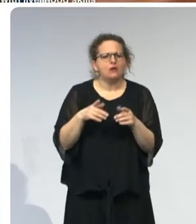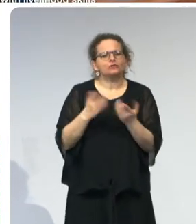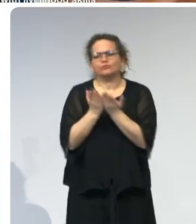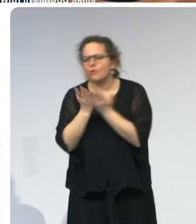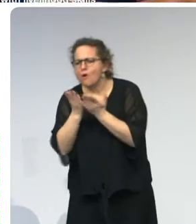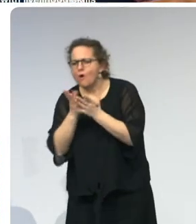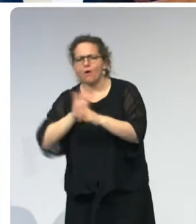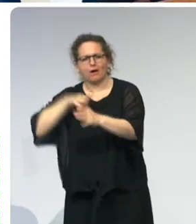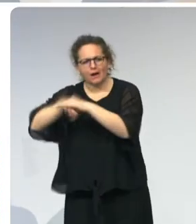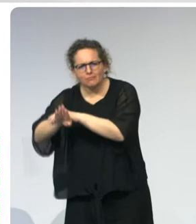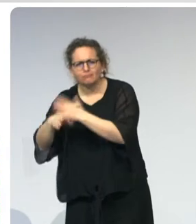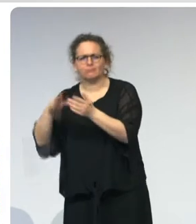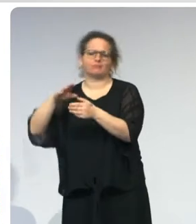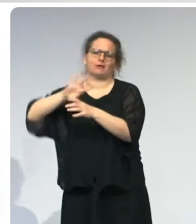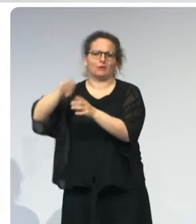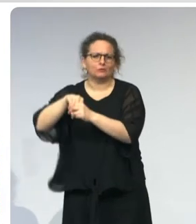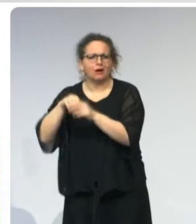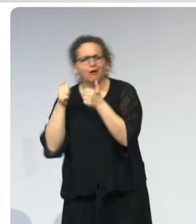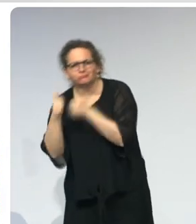inclusion.